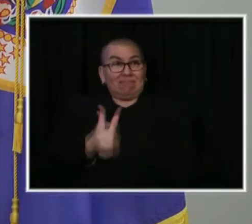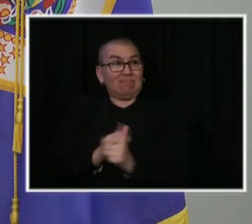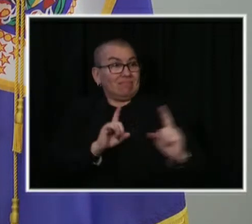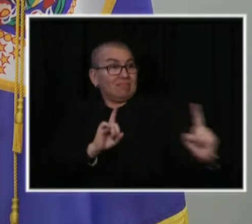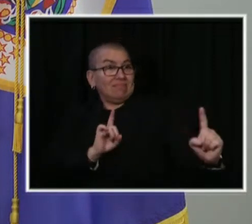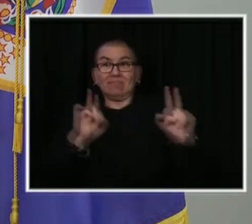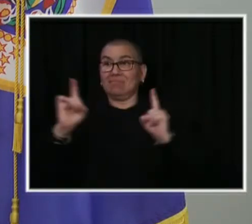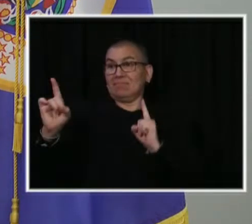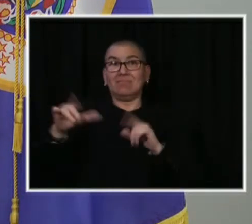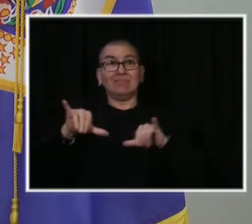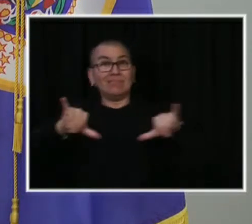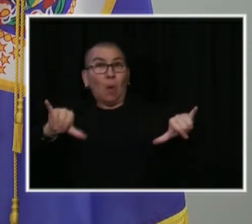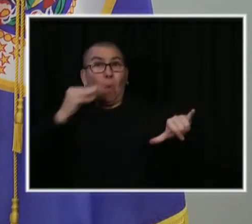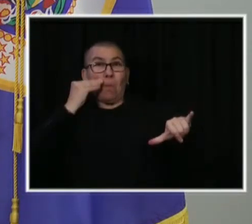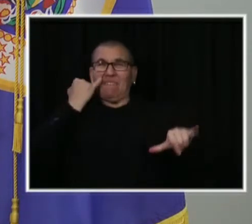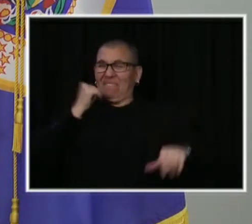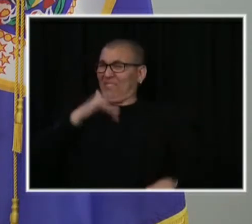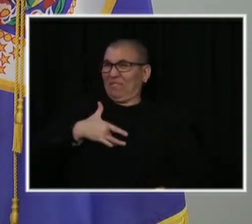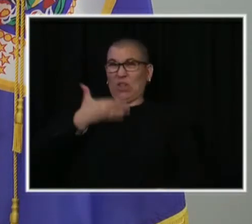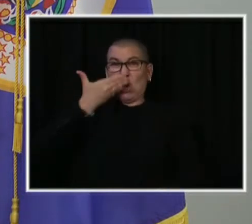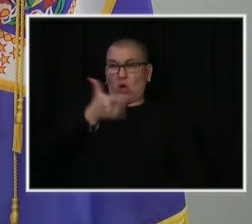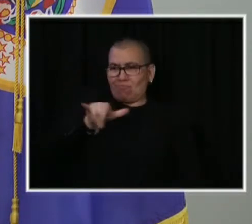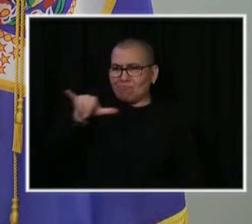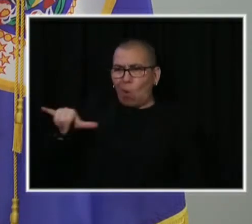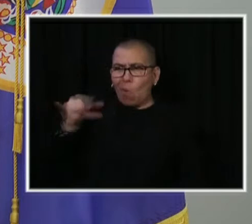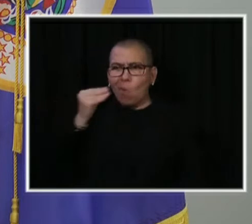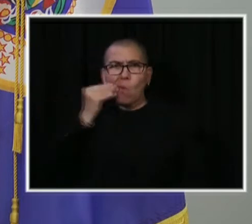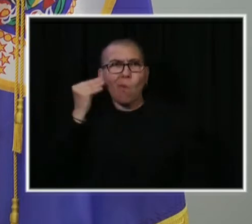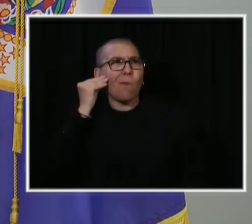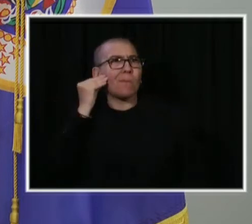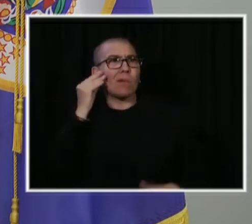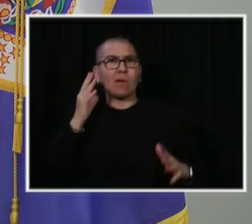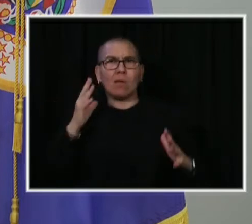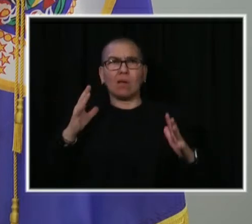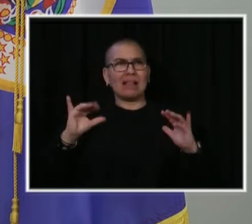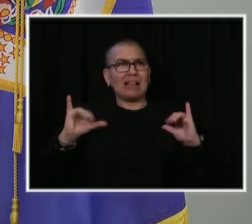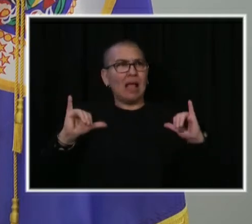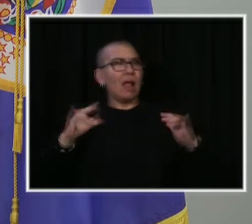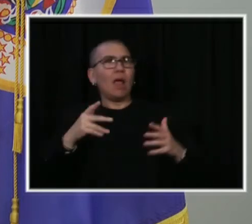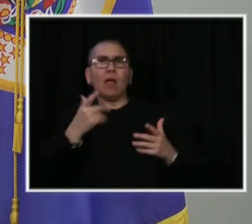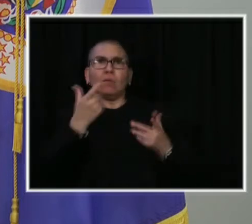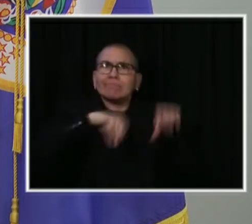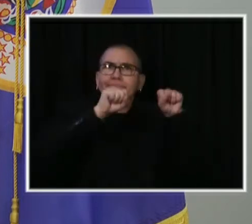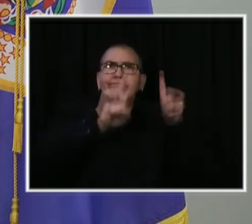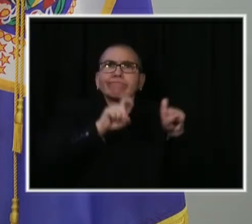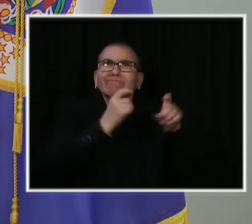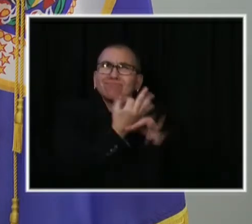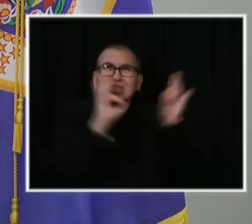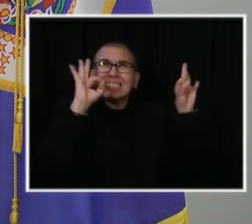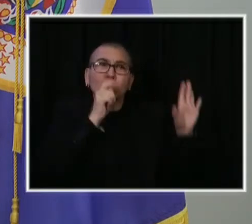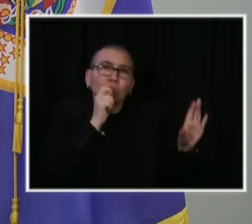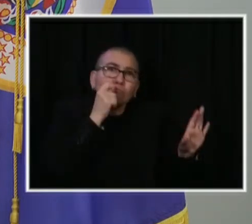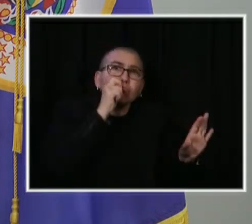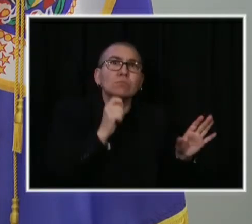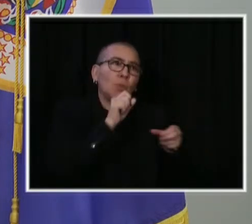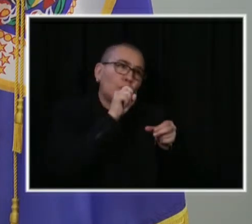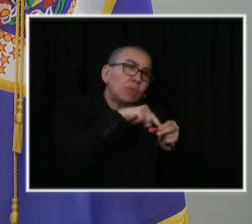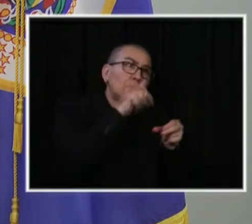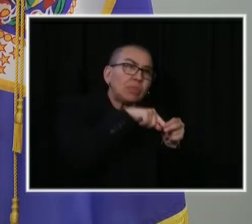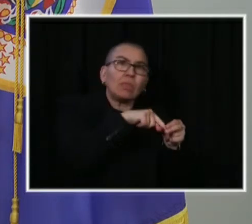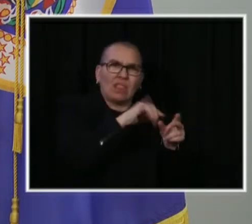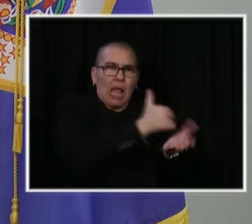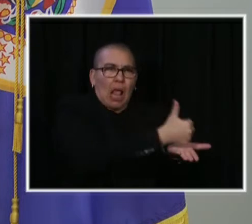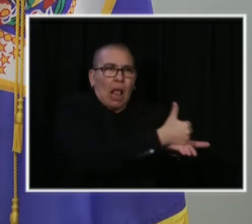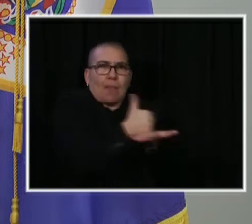home when people are sick, and getting tested when they needed to, all of that has made a big difference, and it has saved lives, and